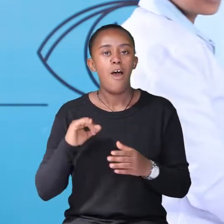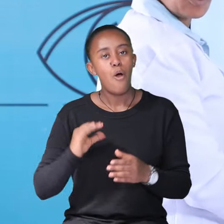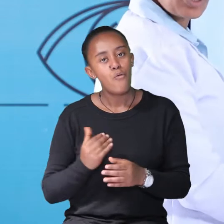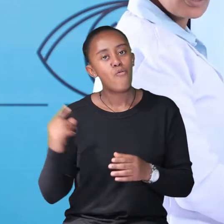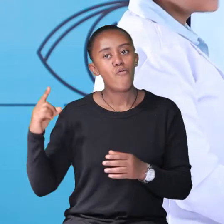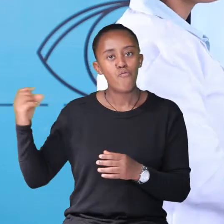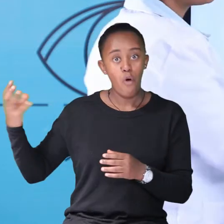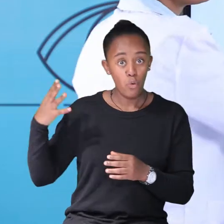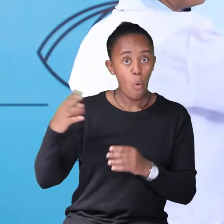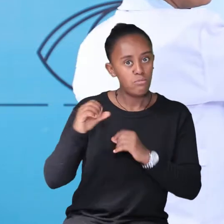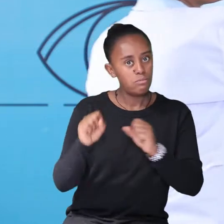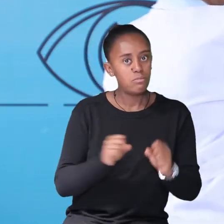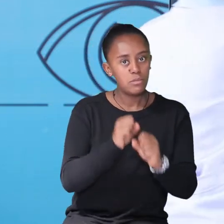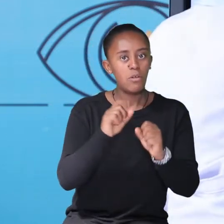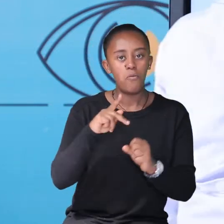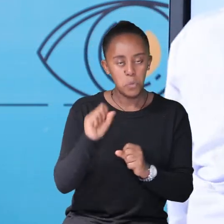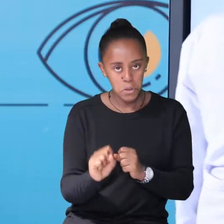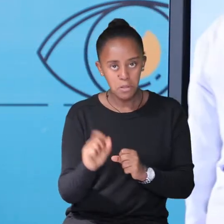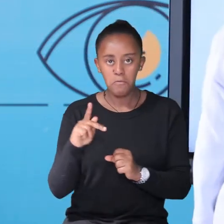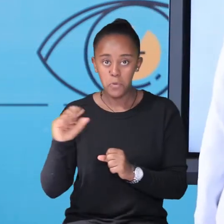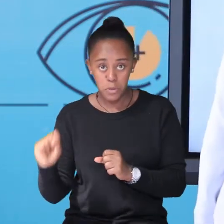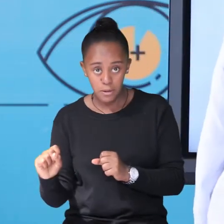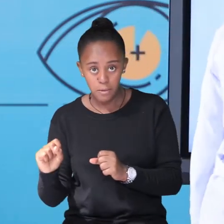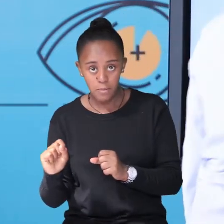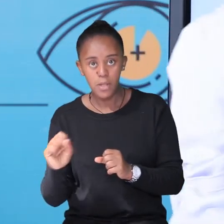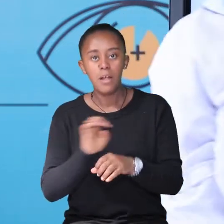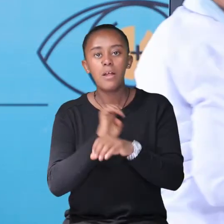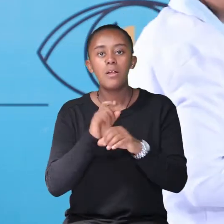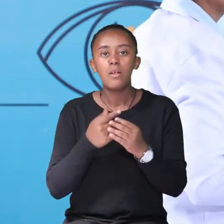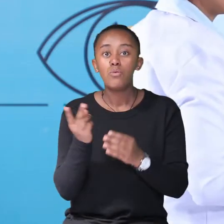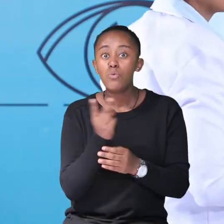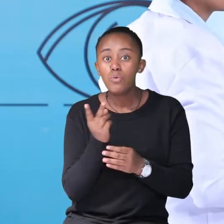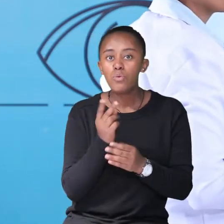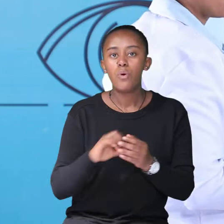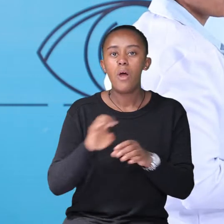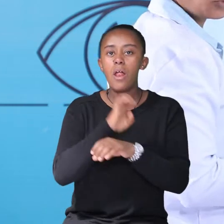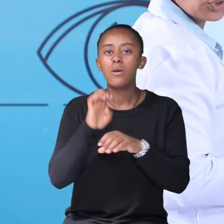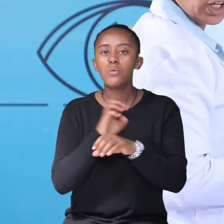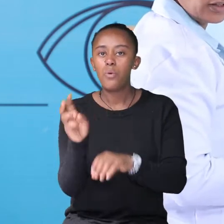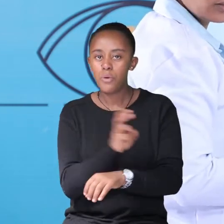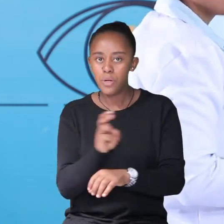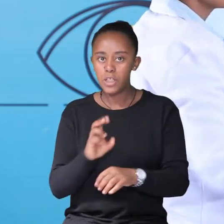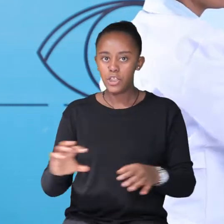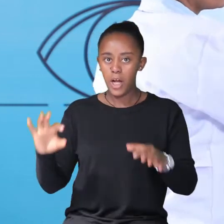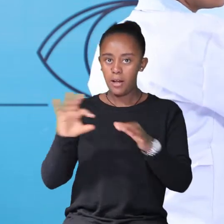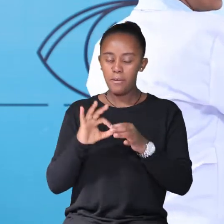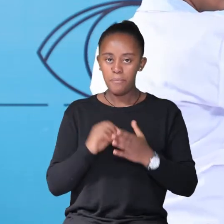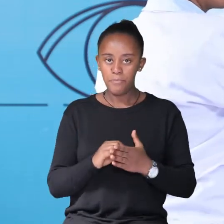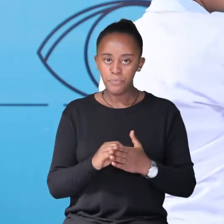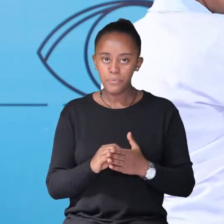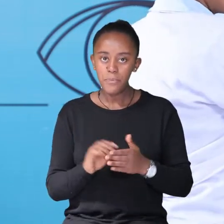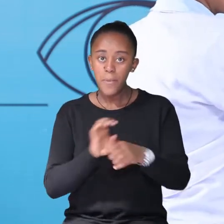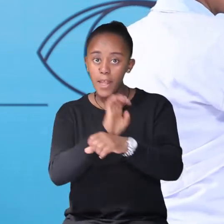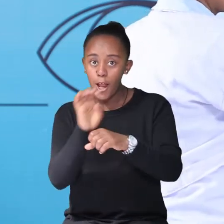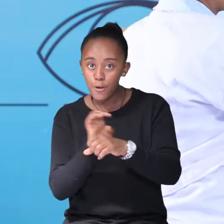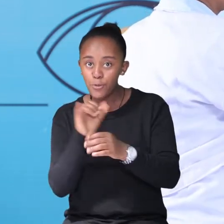are stable, but the electrons pass along two electron transport chains. The